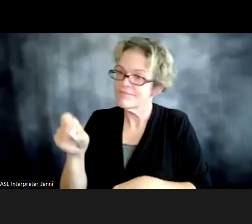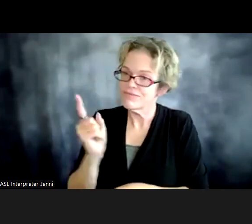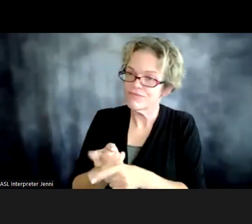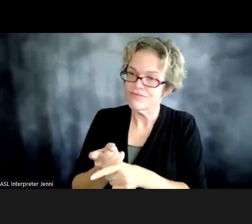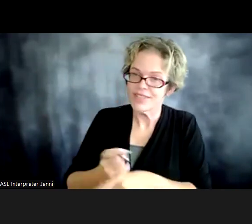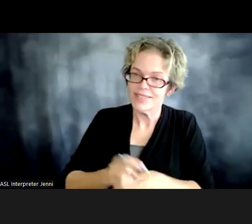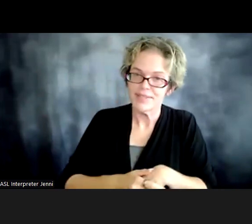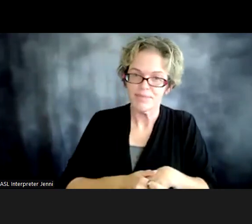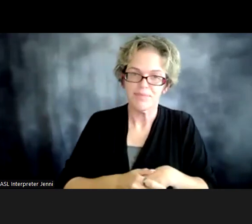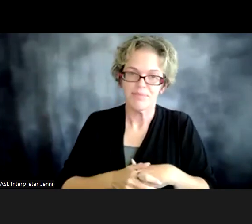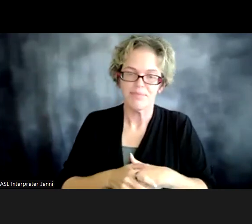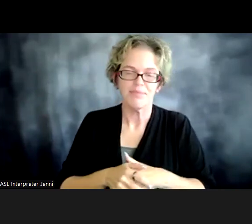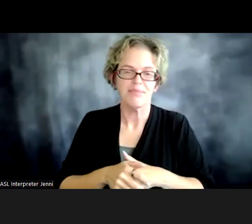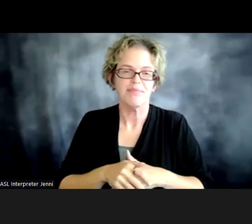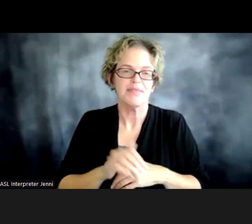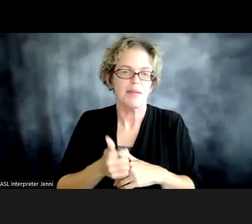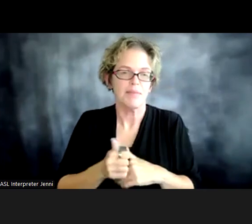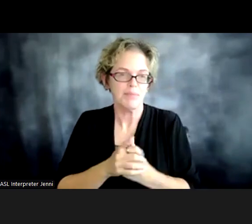Yeah.